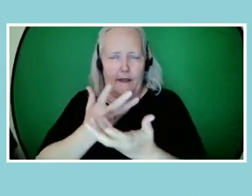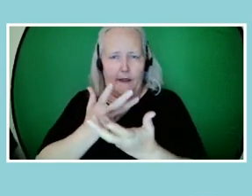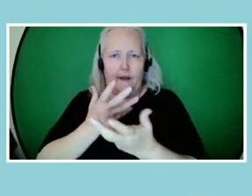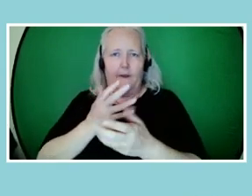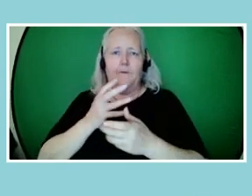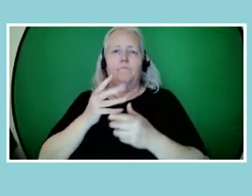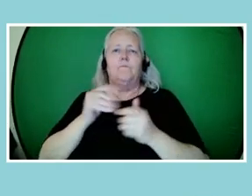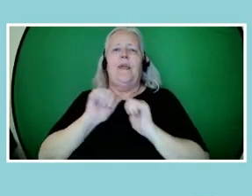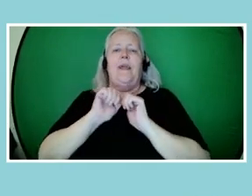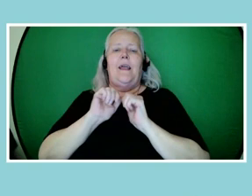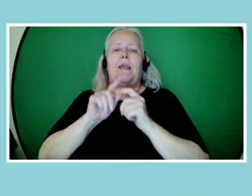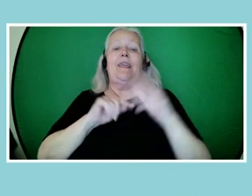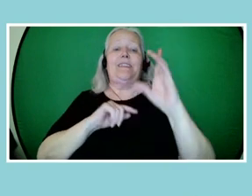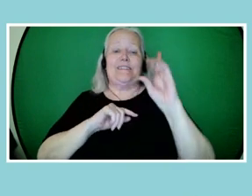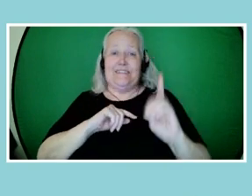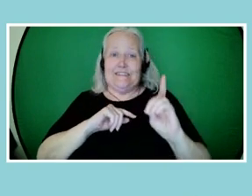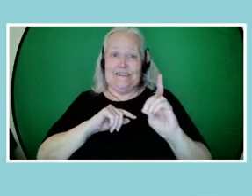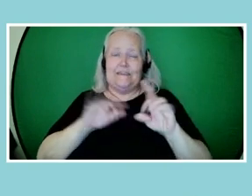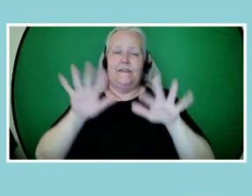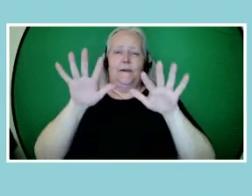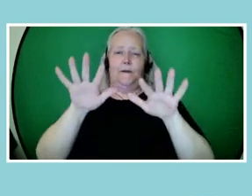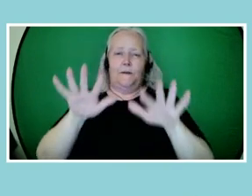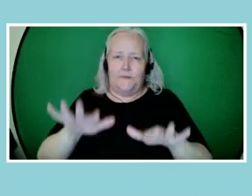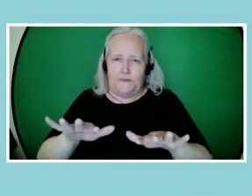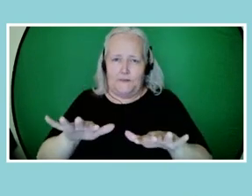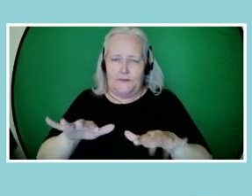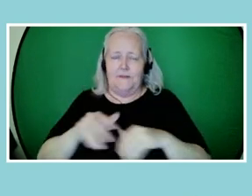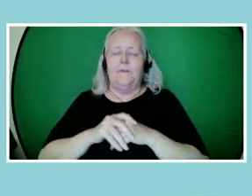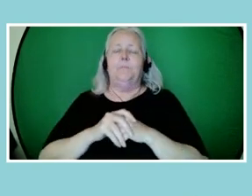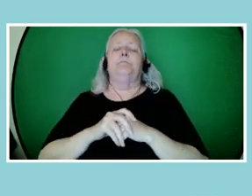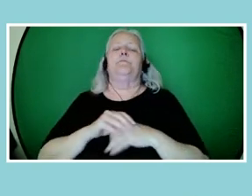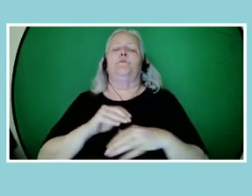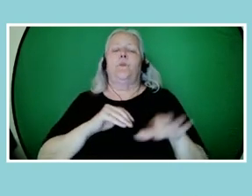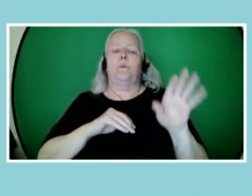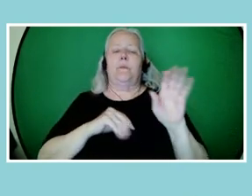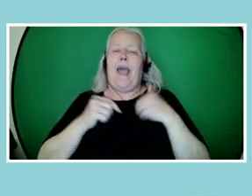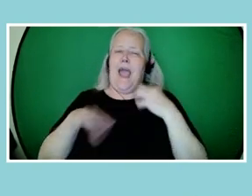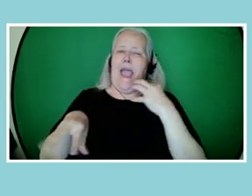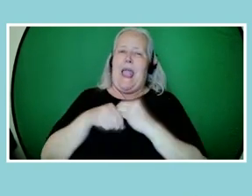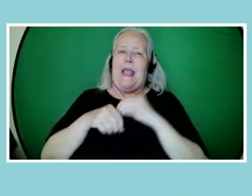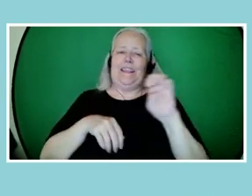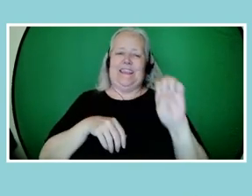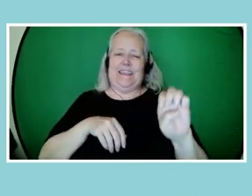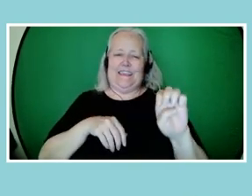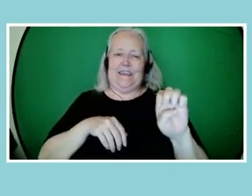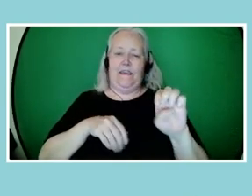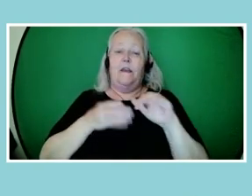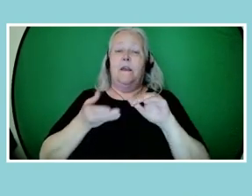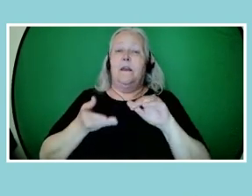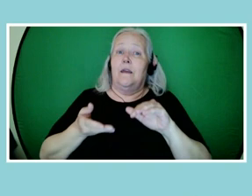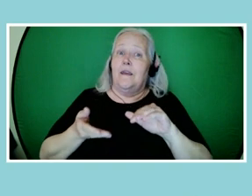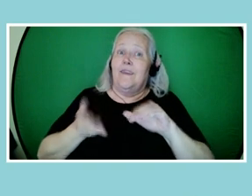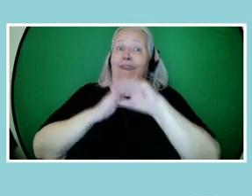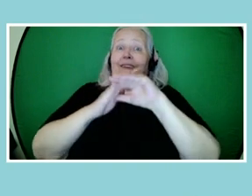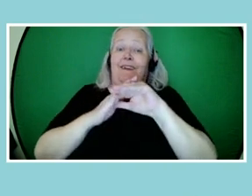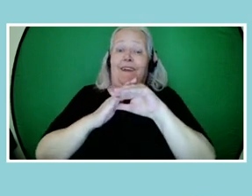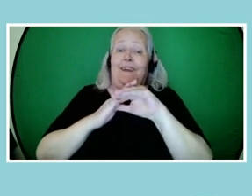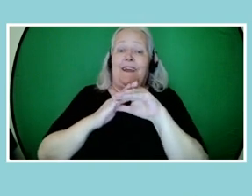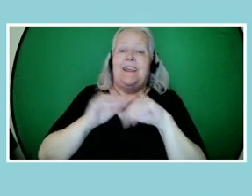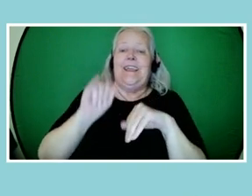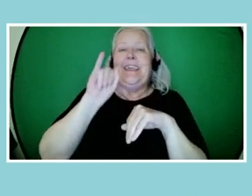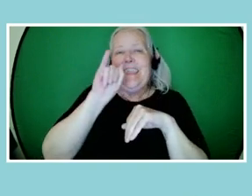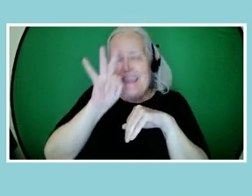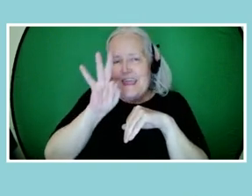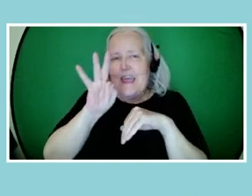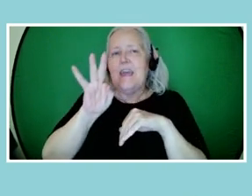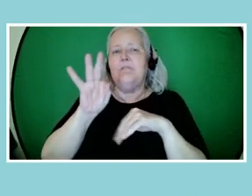de-escalate. We're gonna talk about that next. And then I added the E to escalate only if this helps reach your goal.